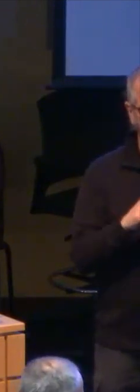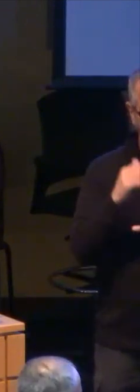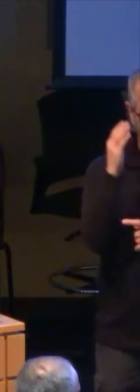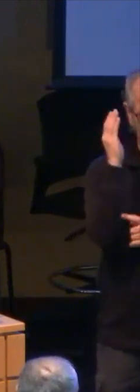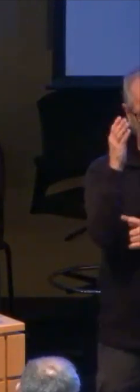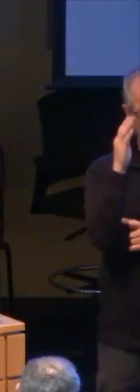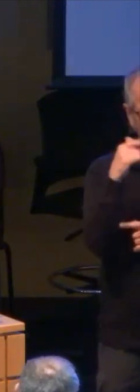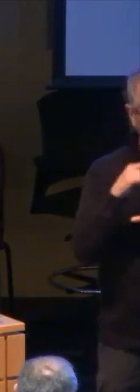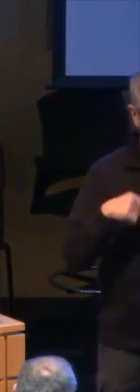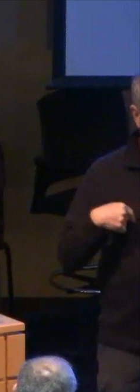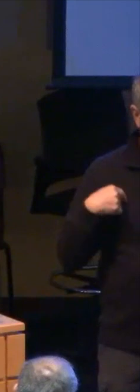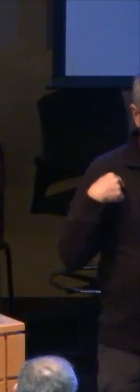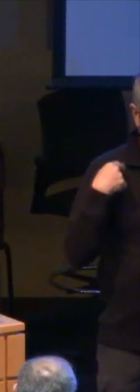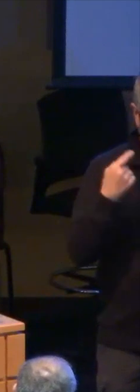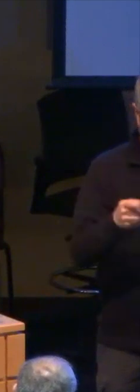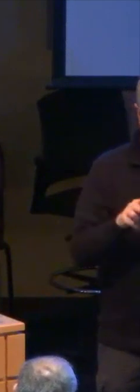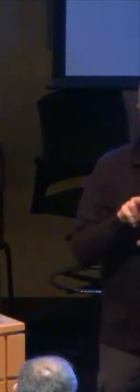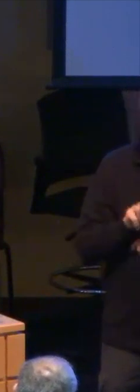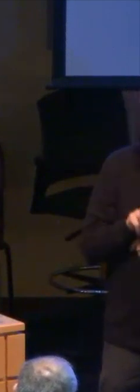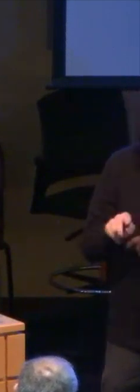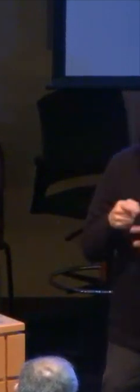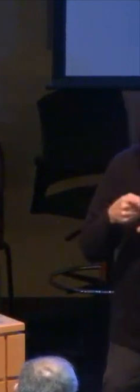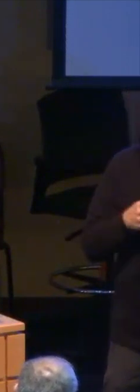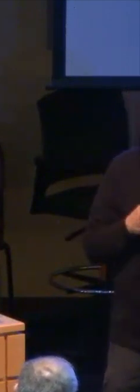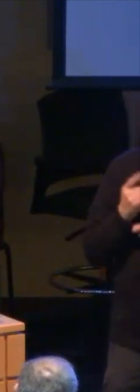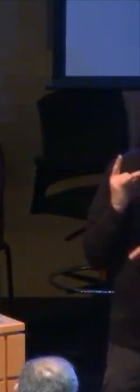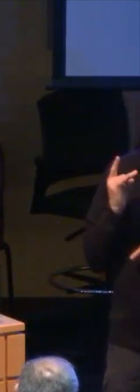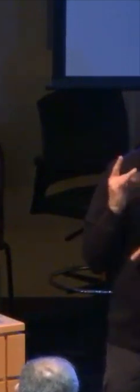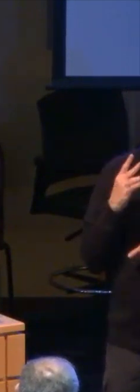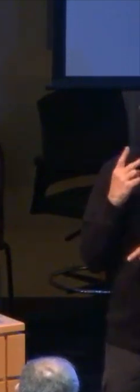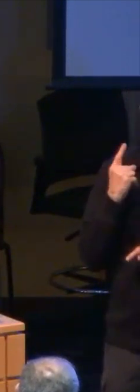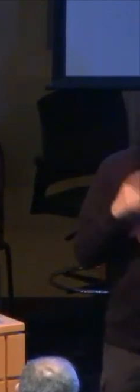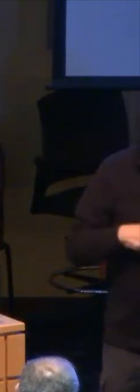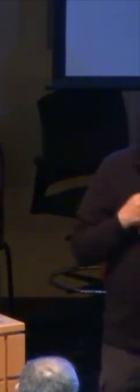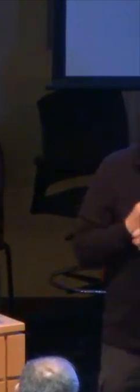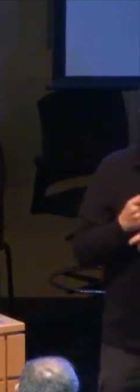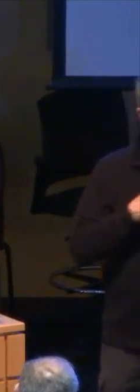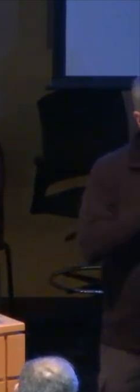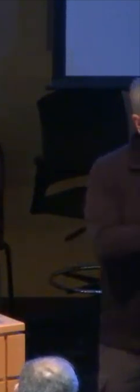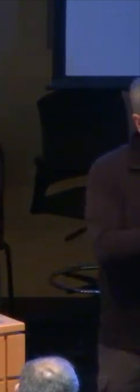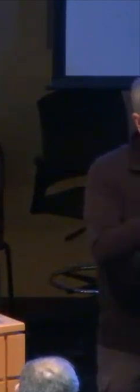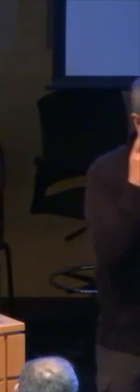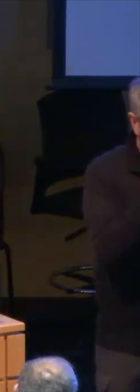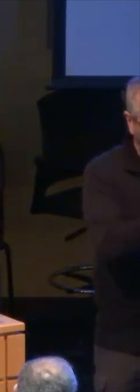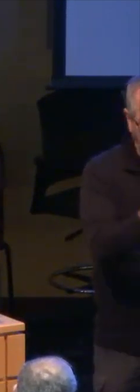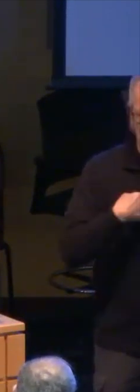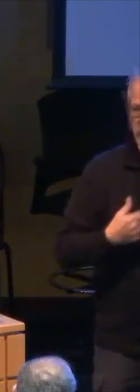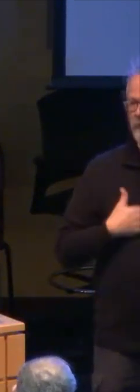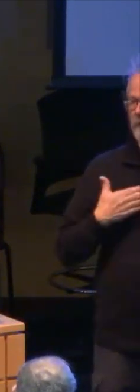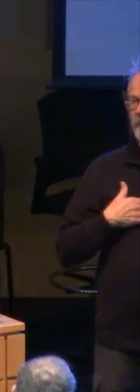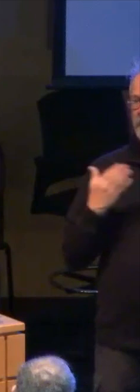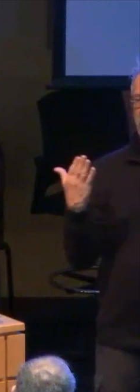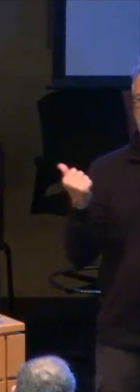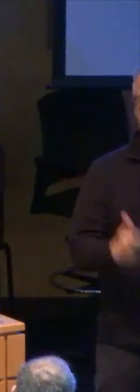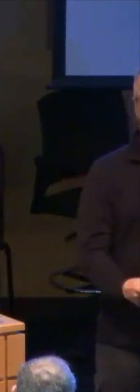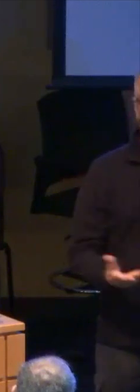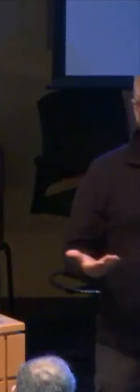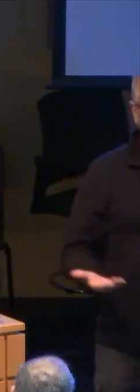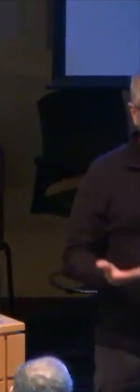And it feels really good to be back in this space and to see you all again this evening. I'm Yvette Moy. I'm the Director of Public